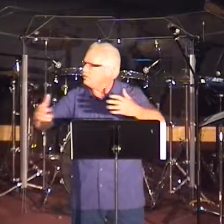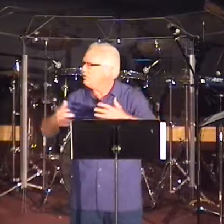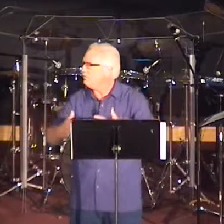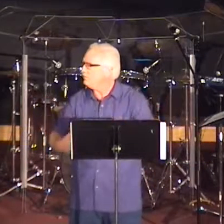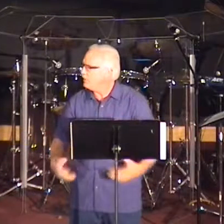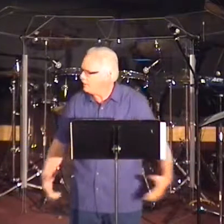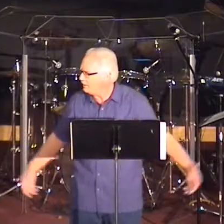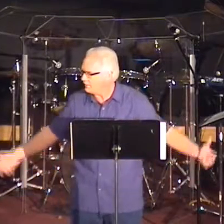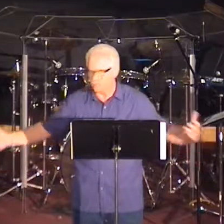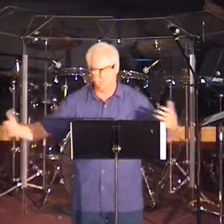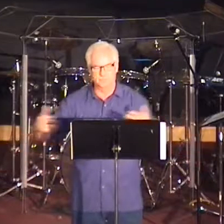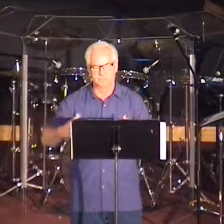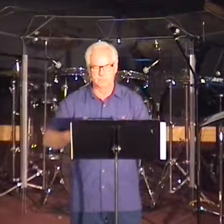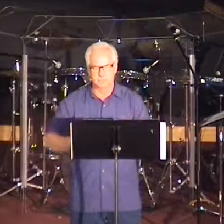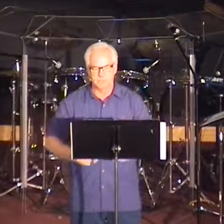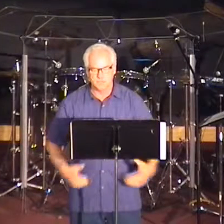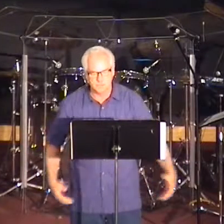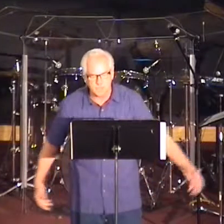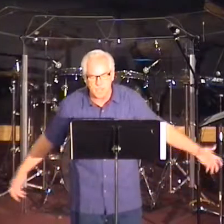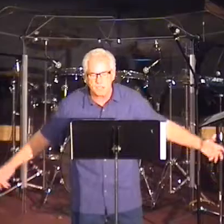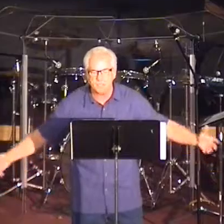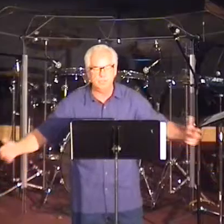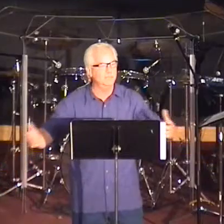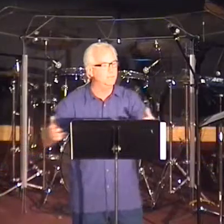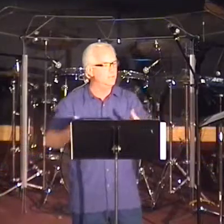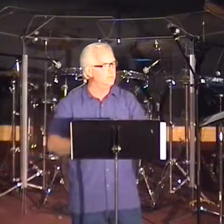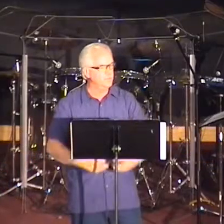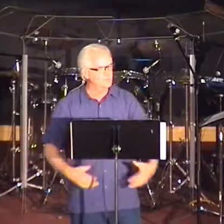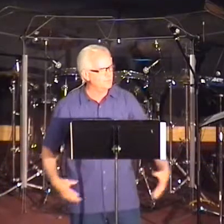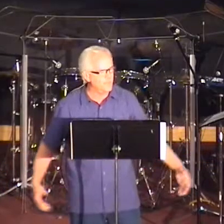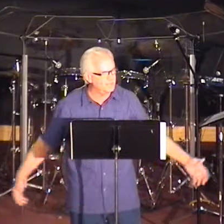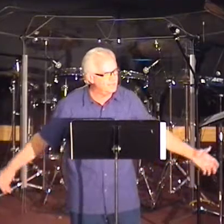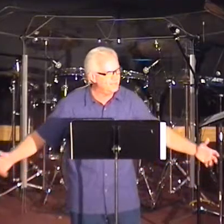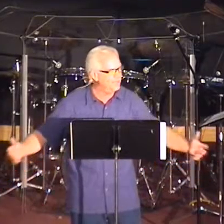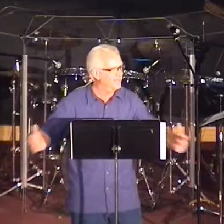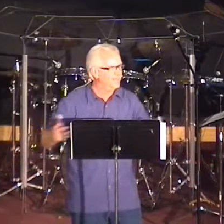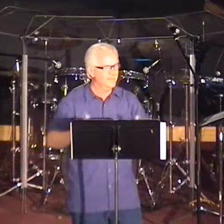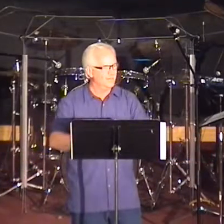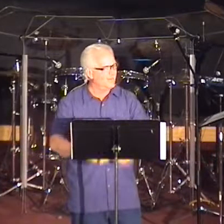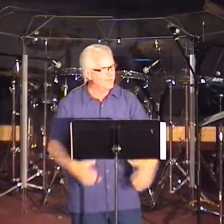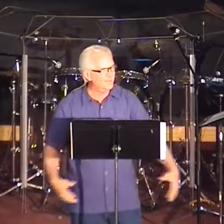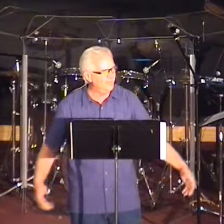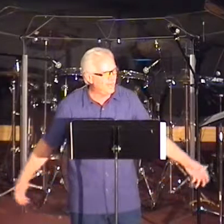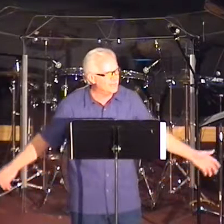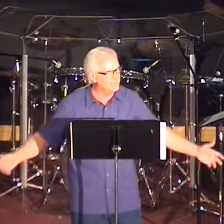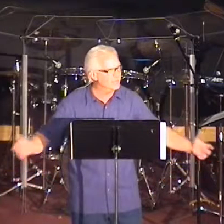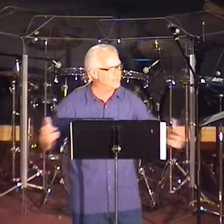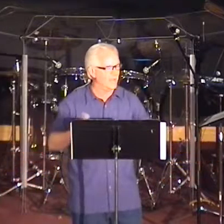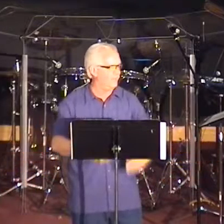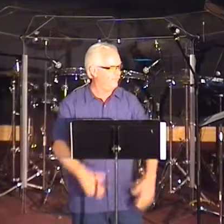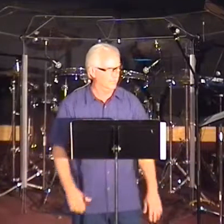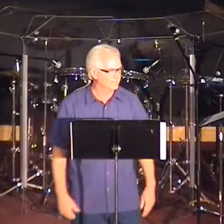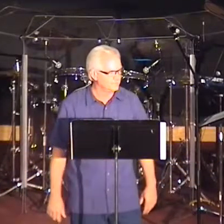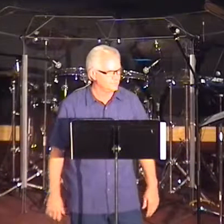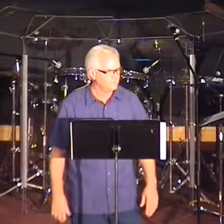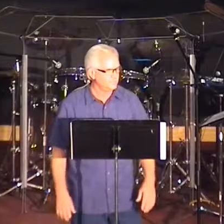just overtake us, and sometimes we don't even know it, we just realize, you know, why do I keep watching this